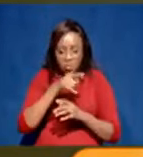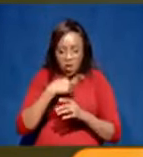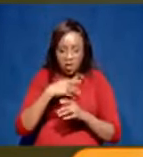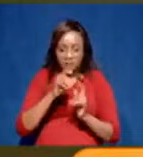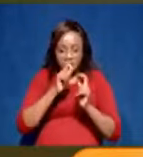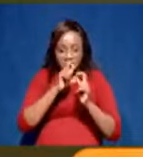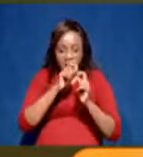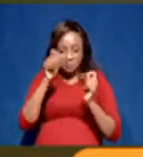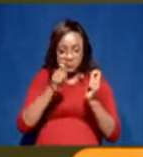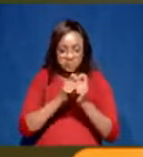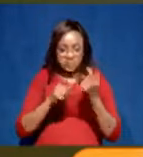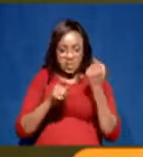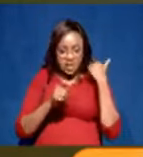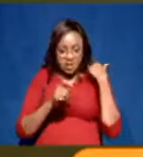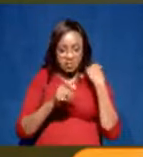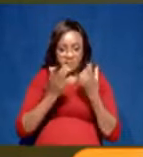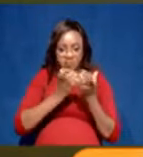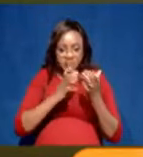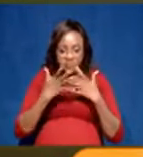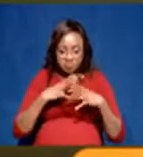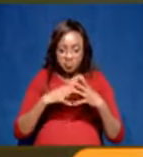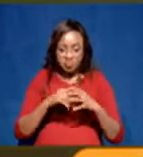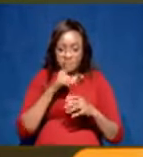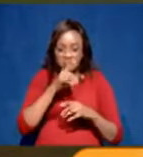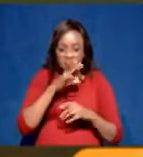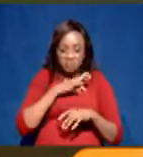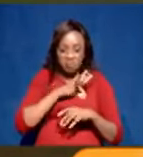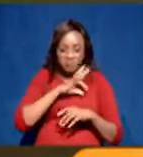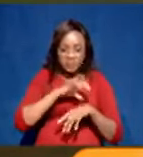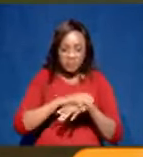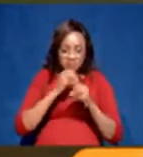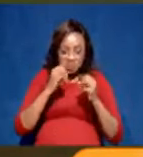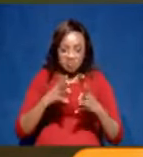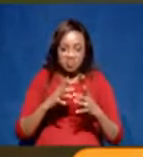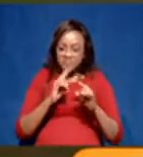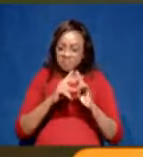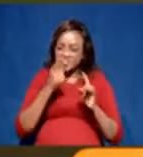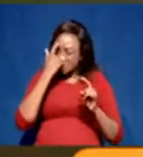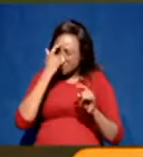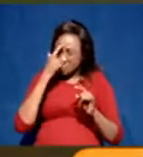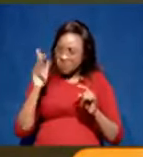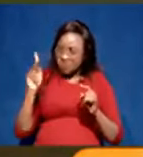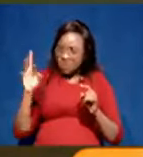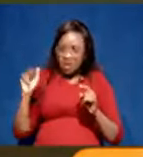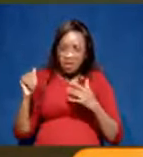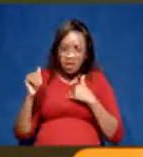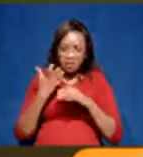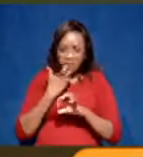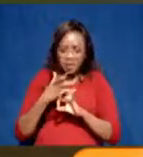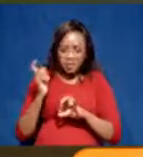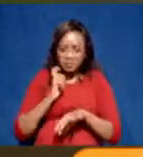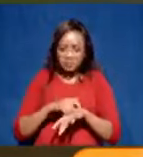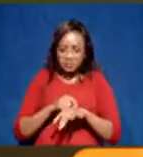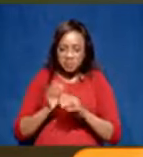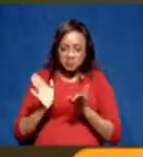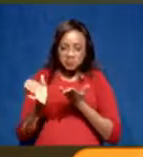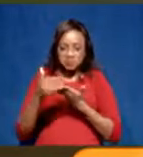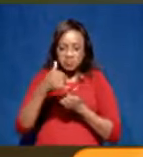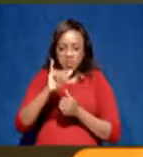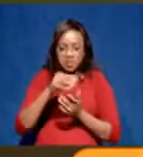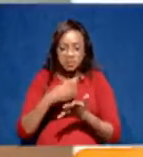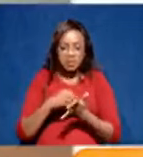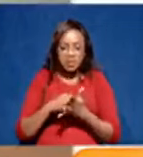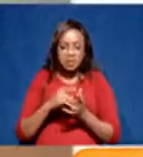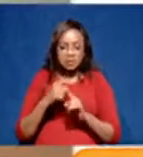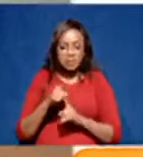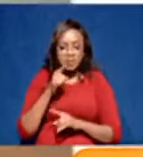but if an organization like KRA is having a hard time collecting that money, what means do you have to go out there and get what's owed to